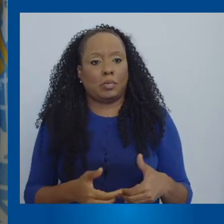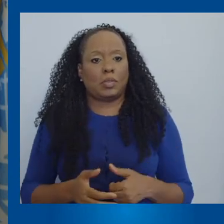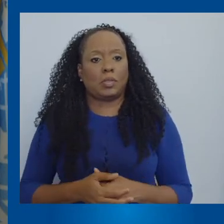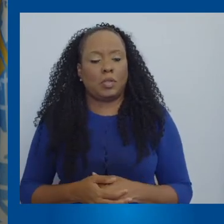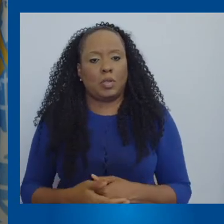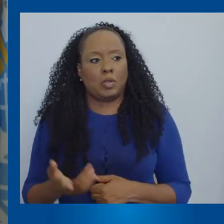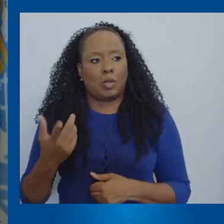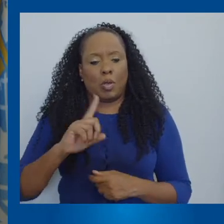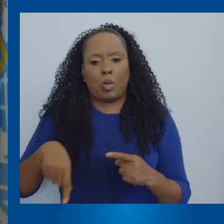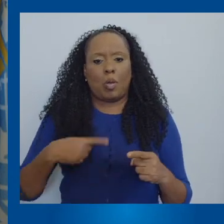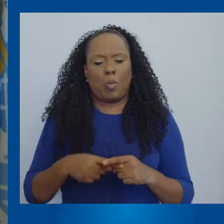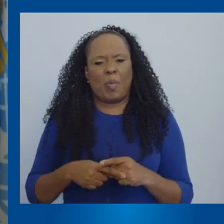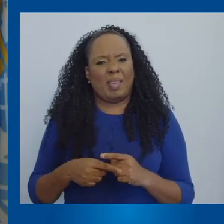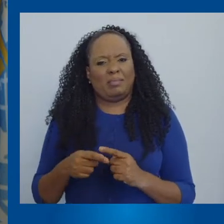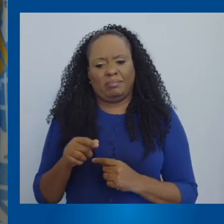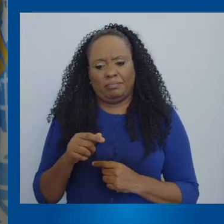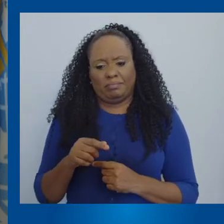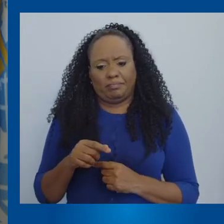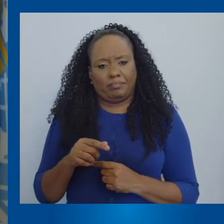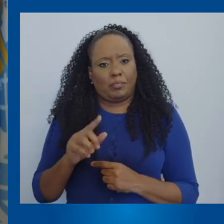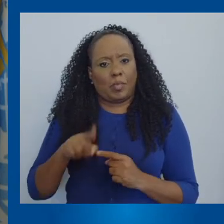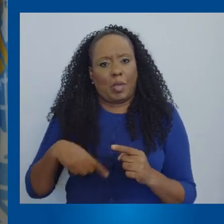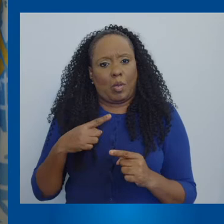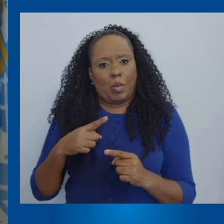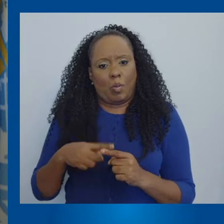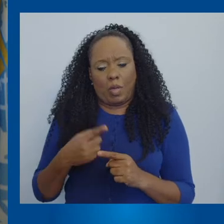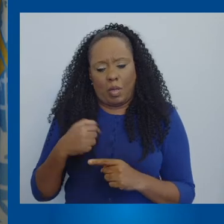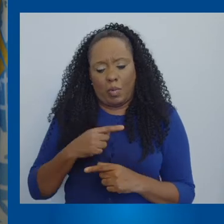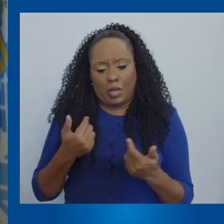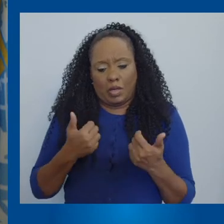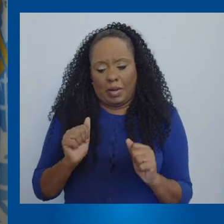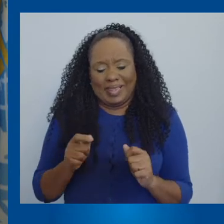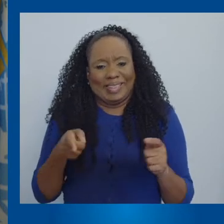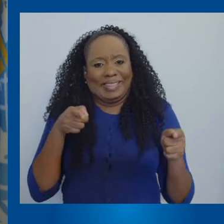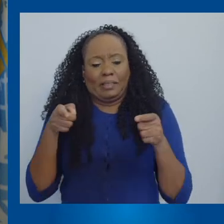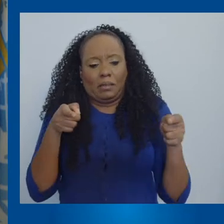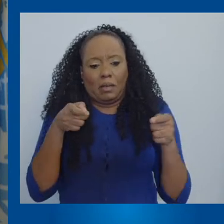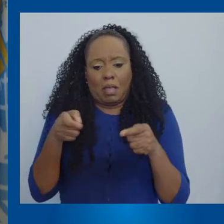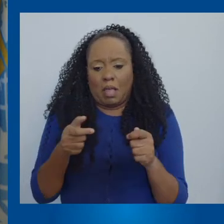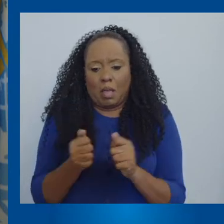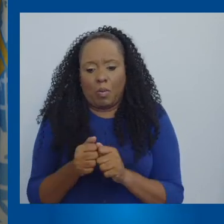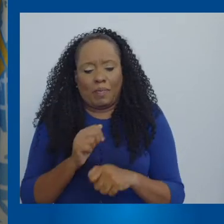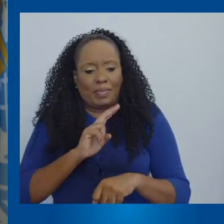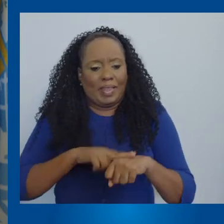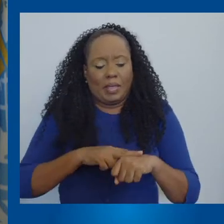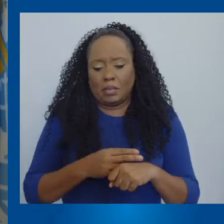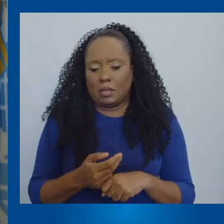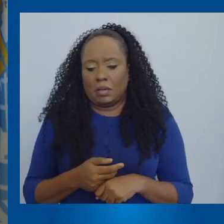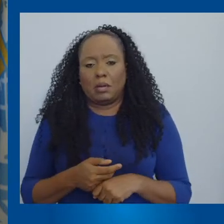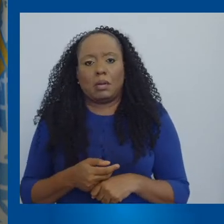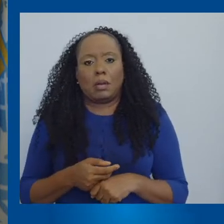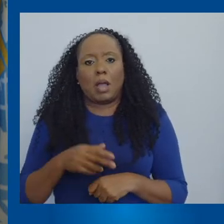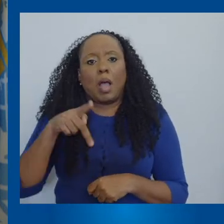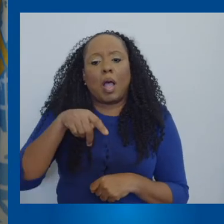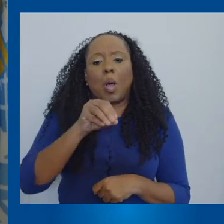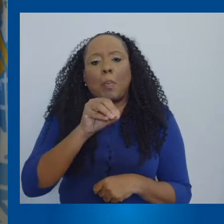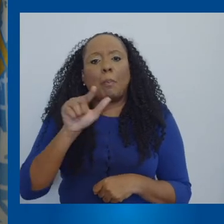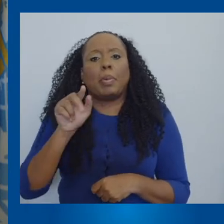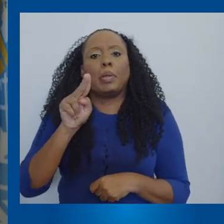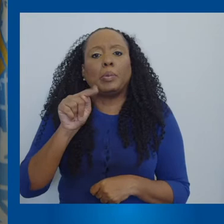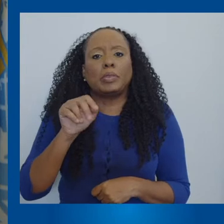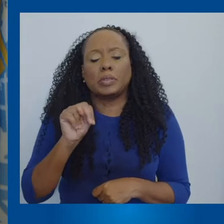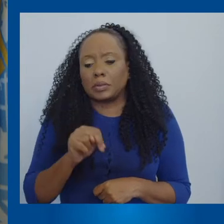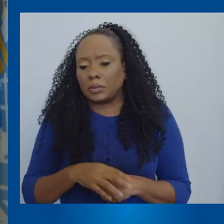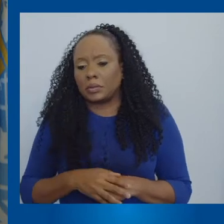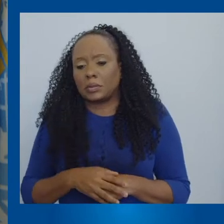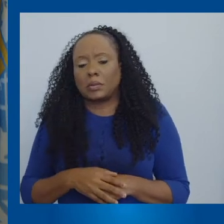environment, AMR rises. We can't tackle climate change and nature loss and pollution as separate things in